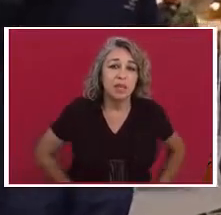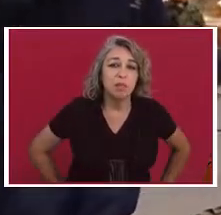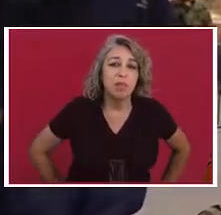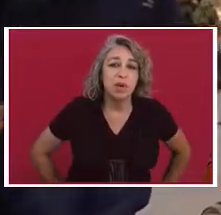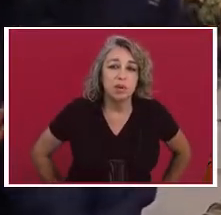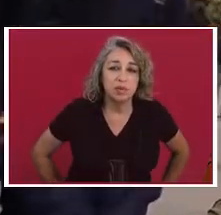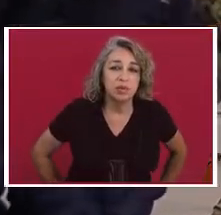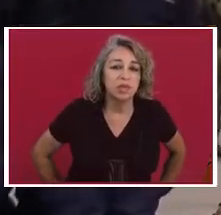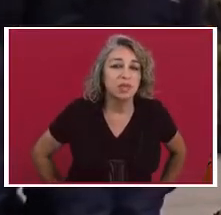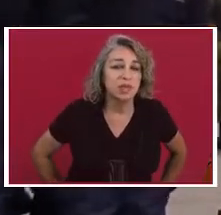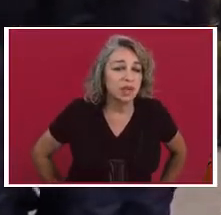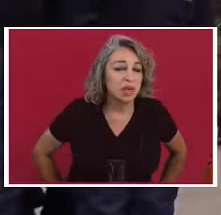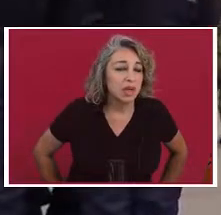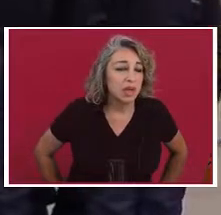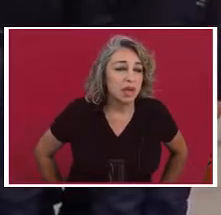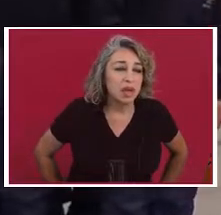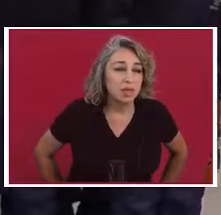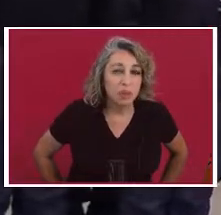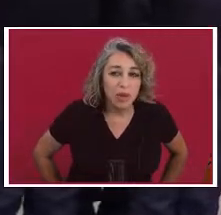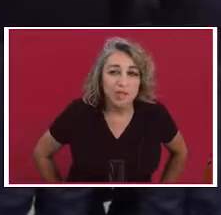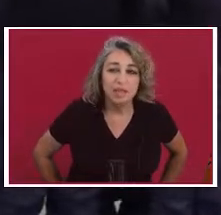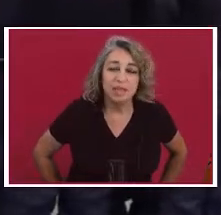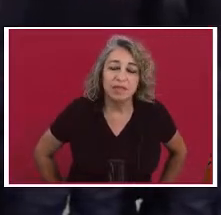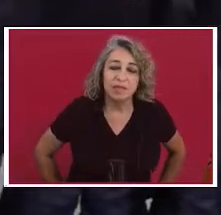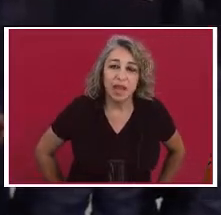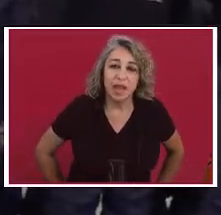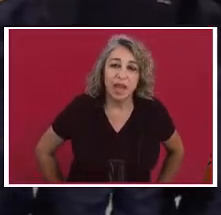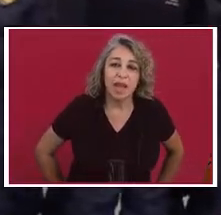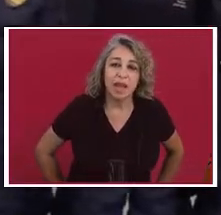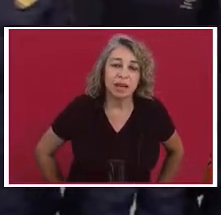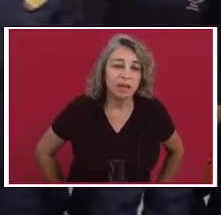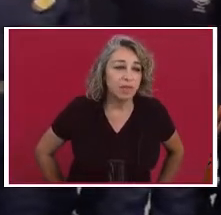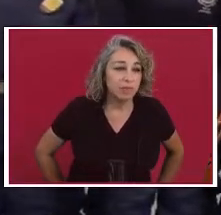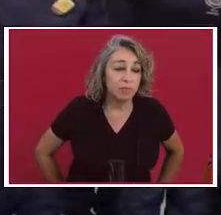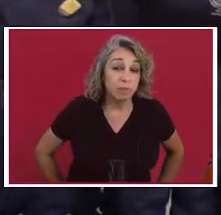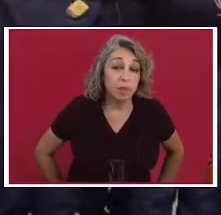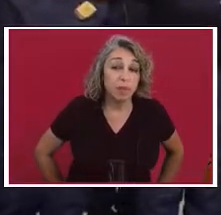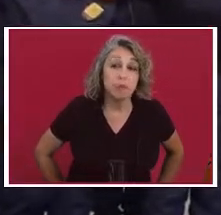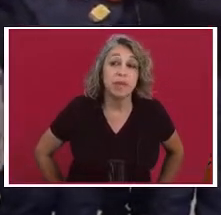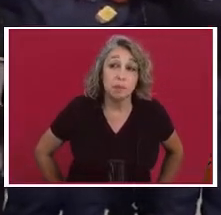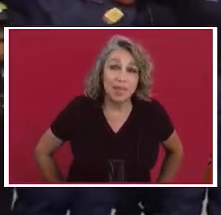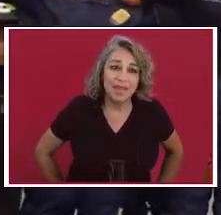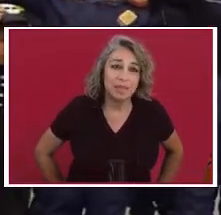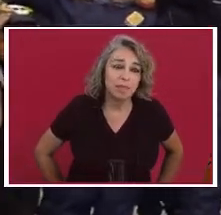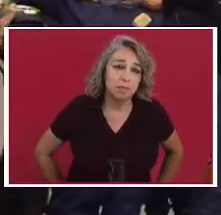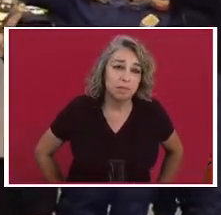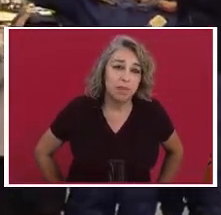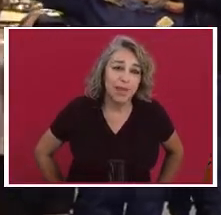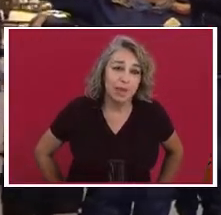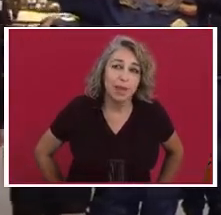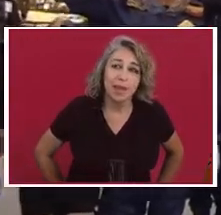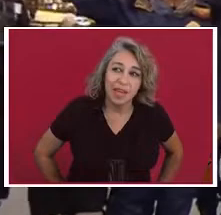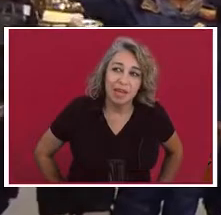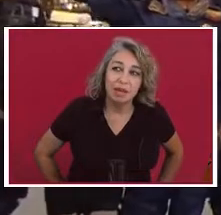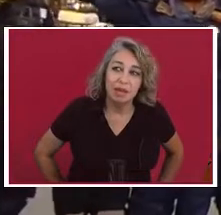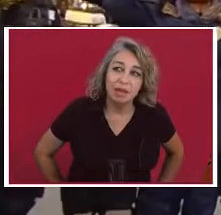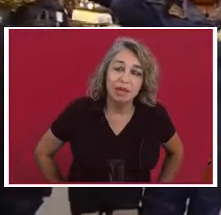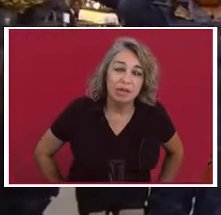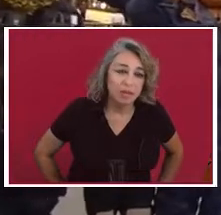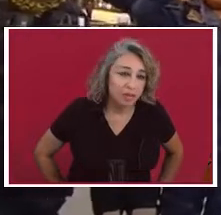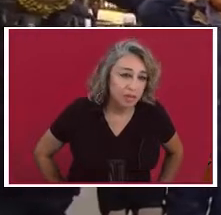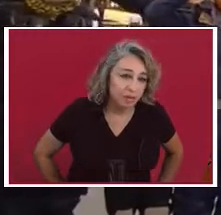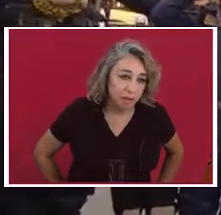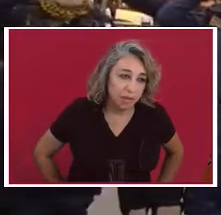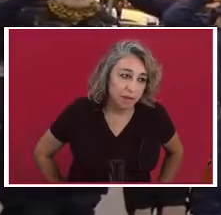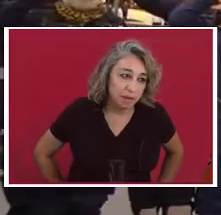a most impressive and possibly the best bell and yell